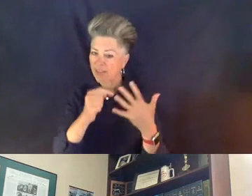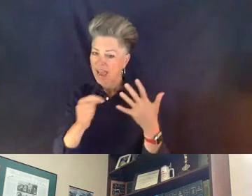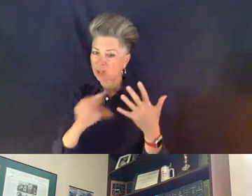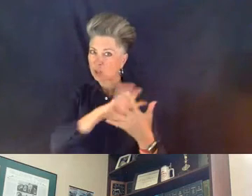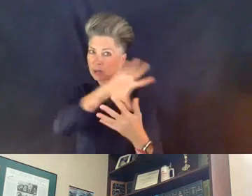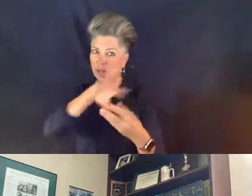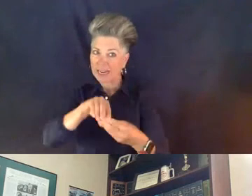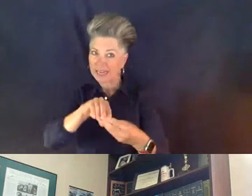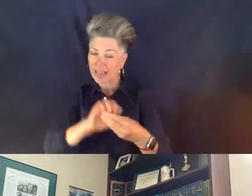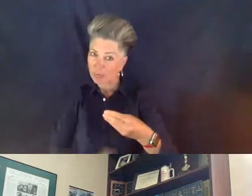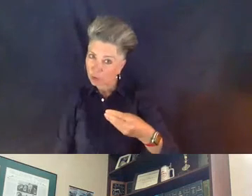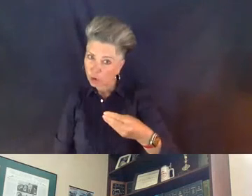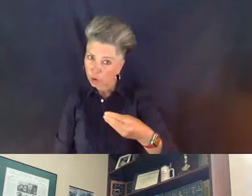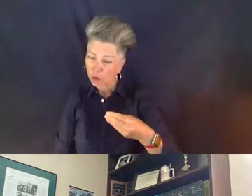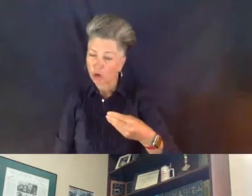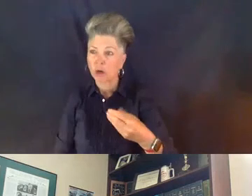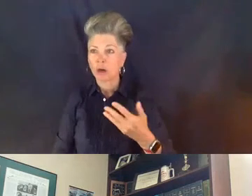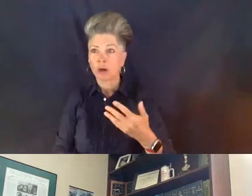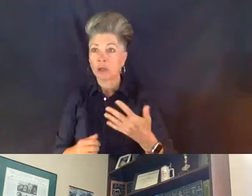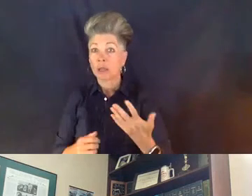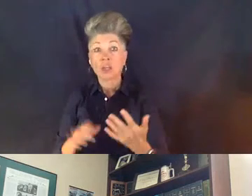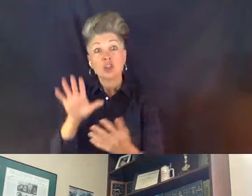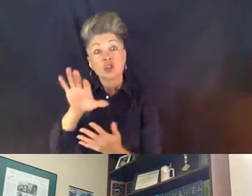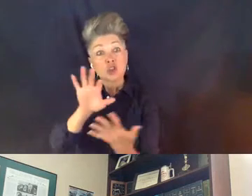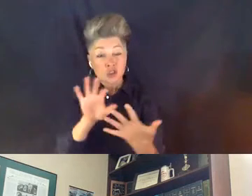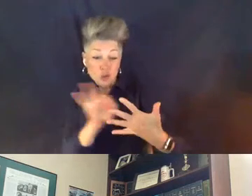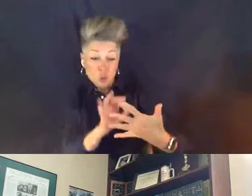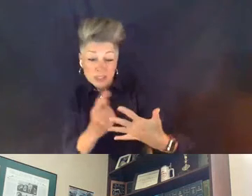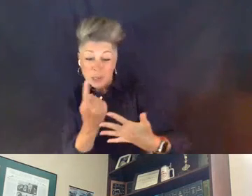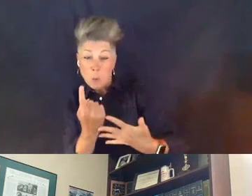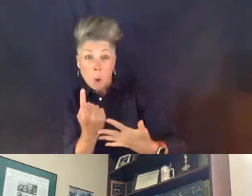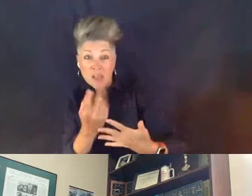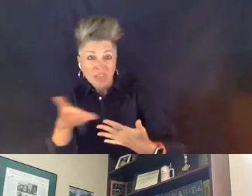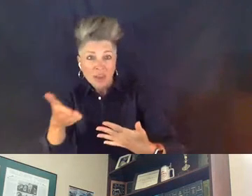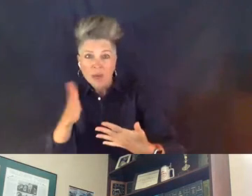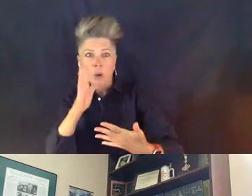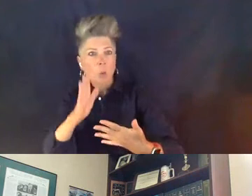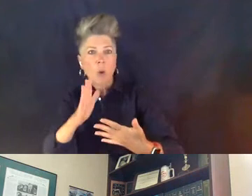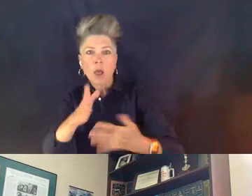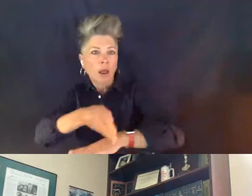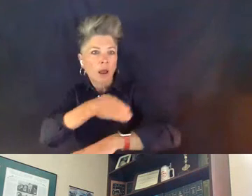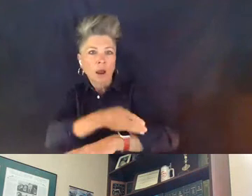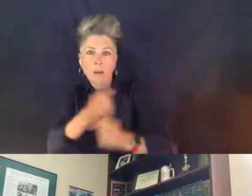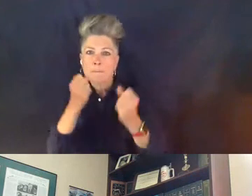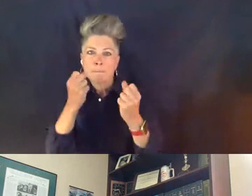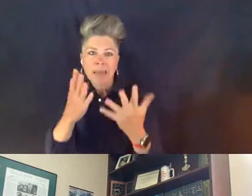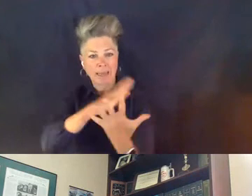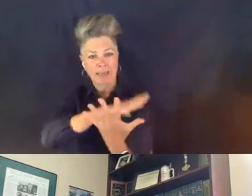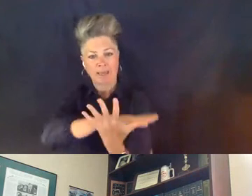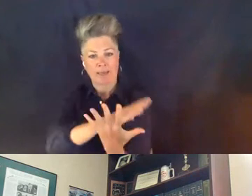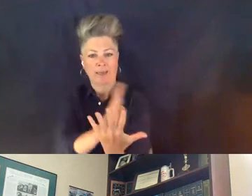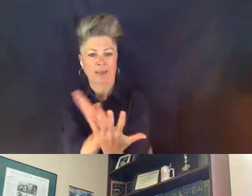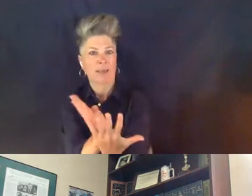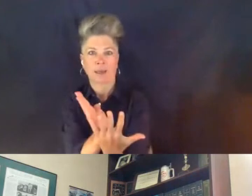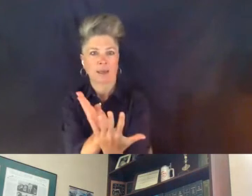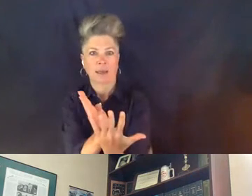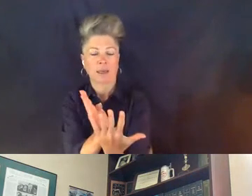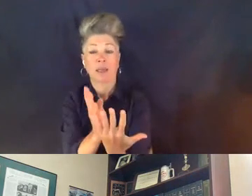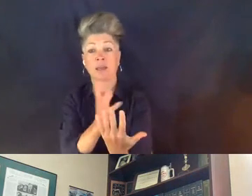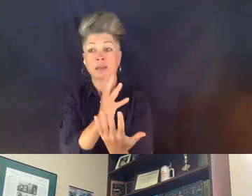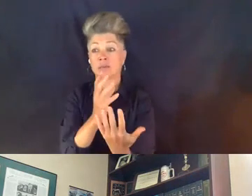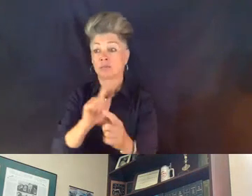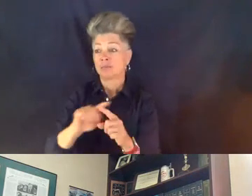key piece, you can improve so many different factors. But to say why do we